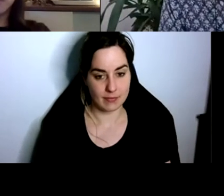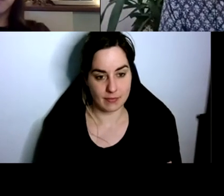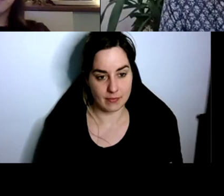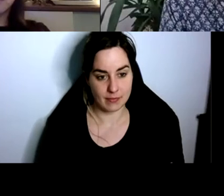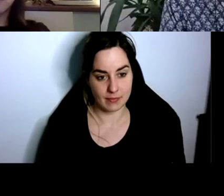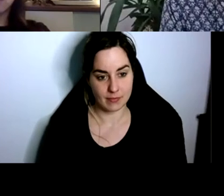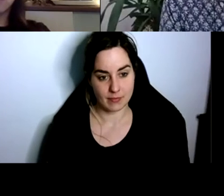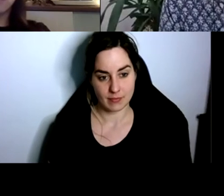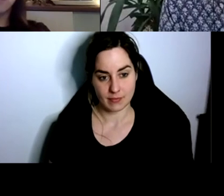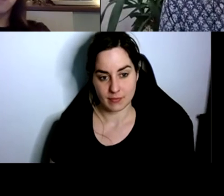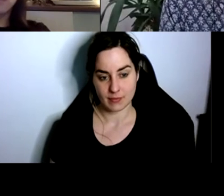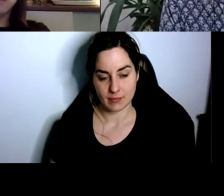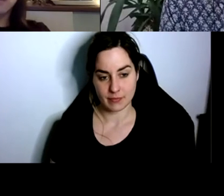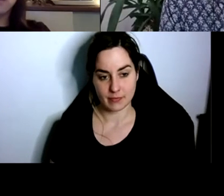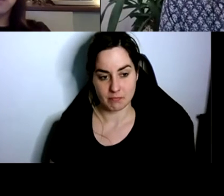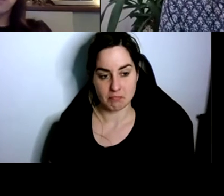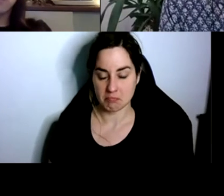I'll jump in.